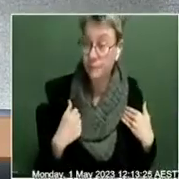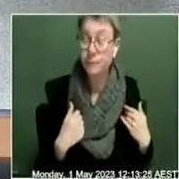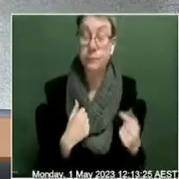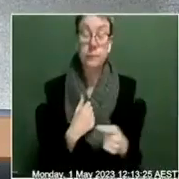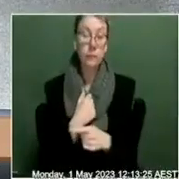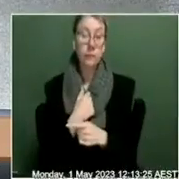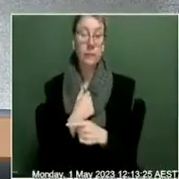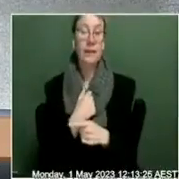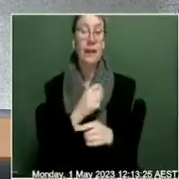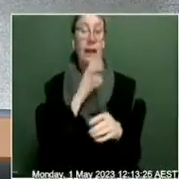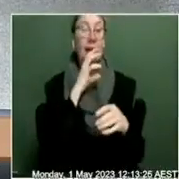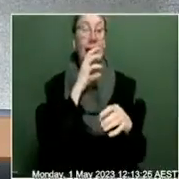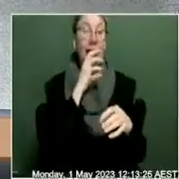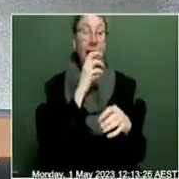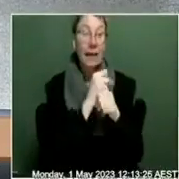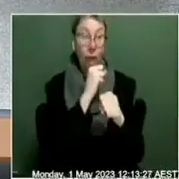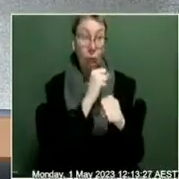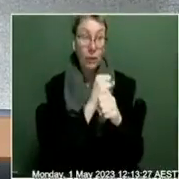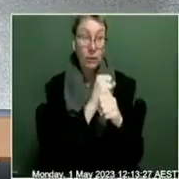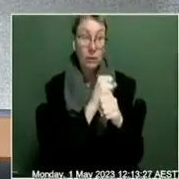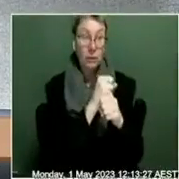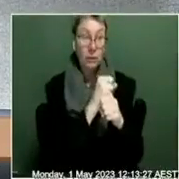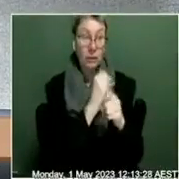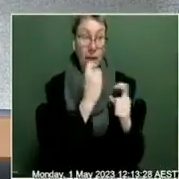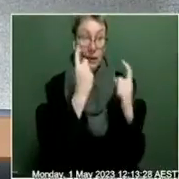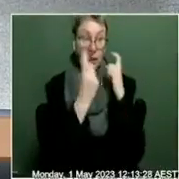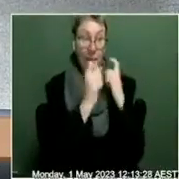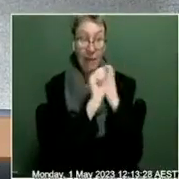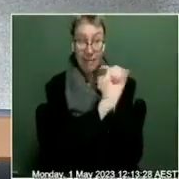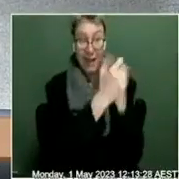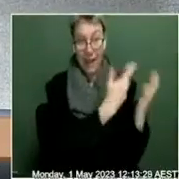to 12 and then ultimately, or down the track, to 14.